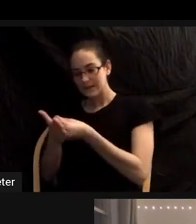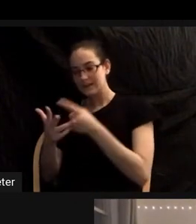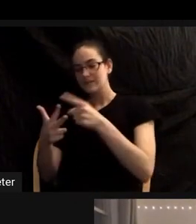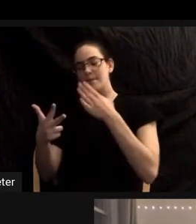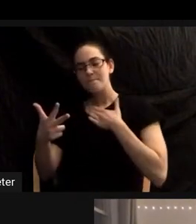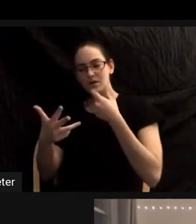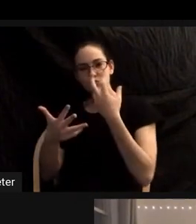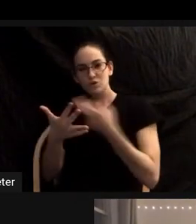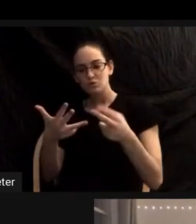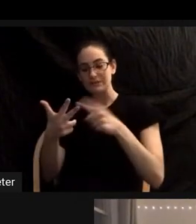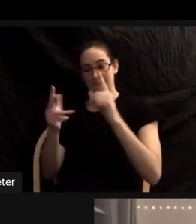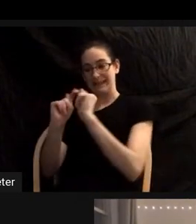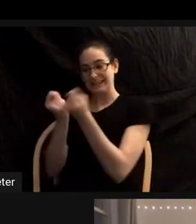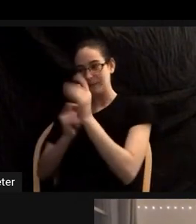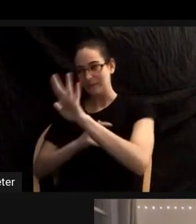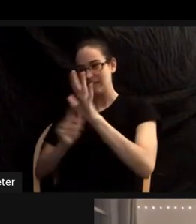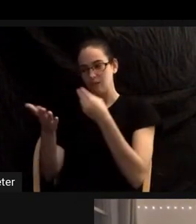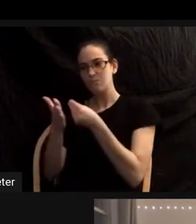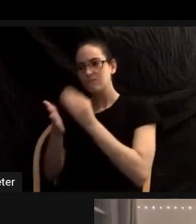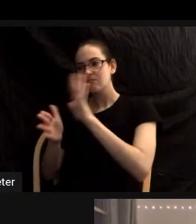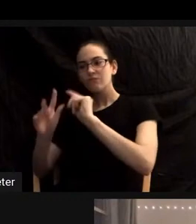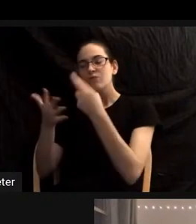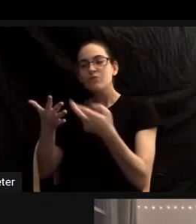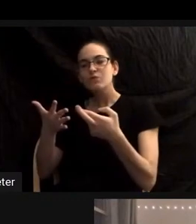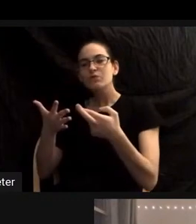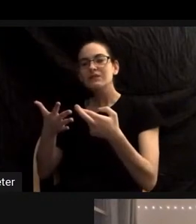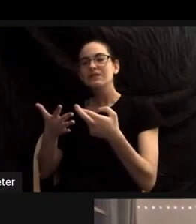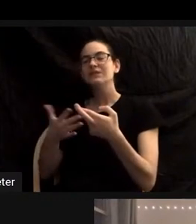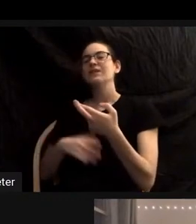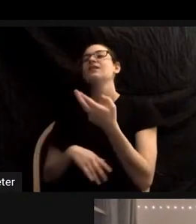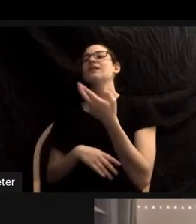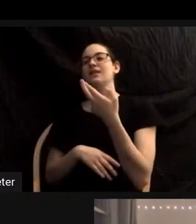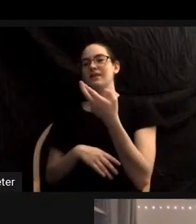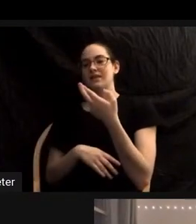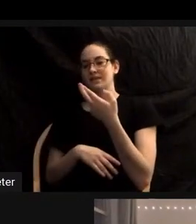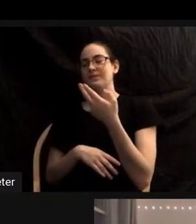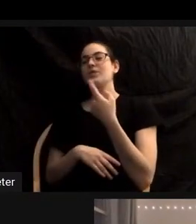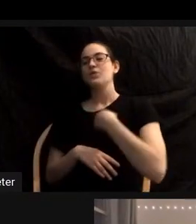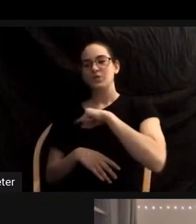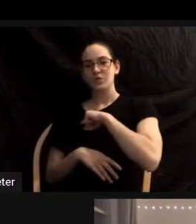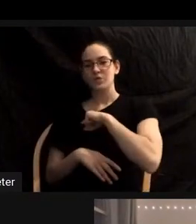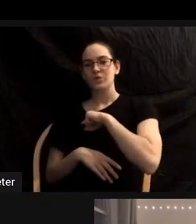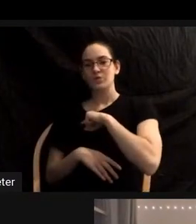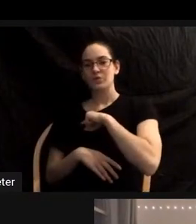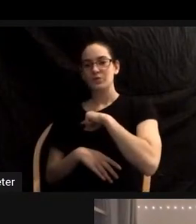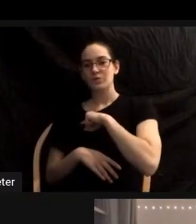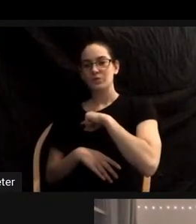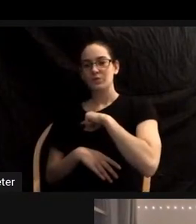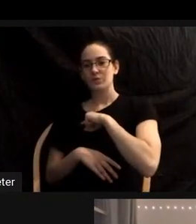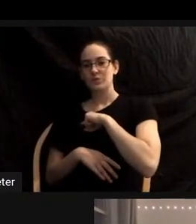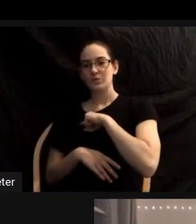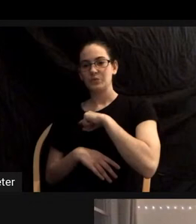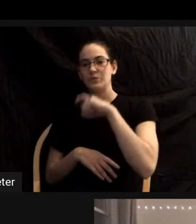money and resources, that it Parsnip could not be something that replicated the inequities that exist